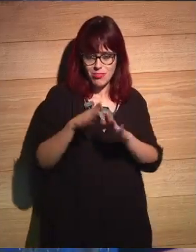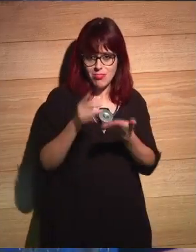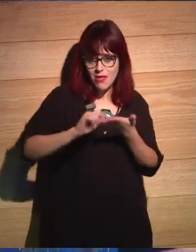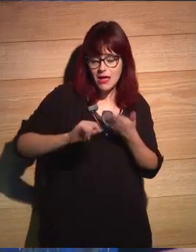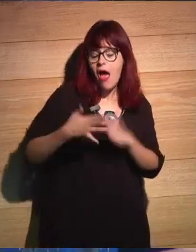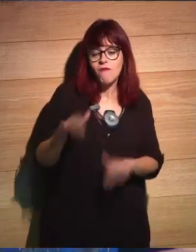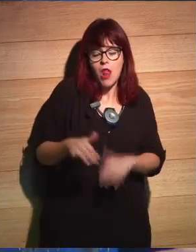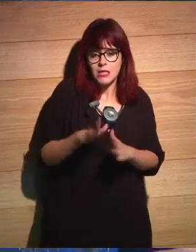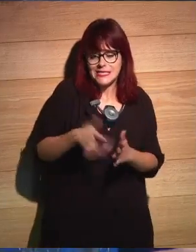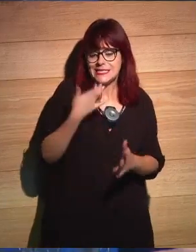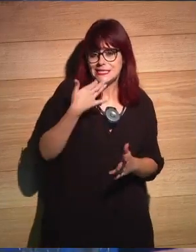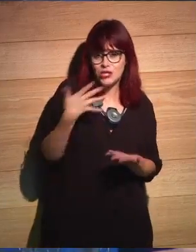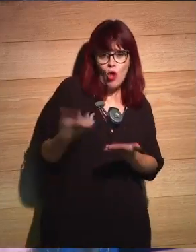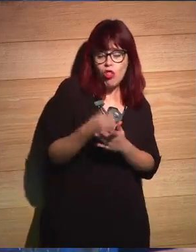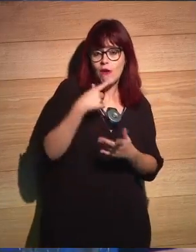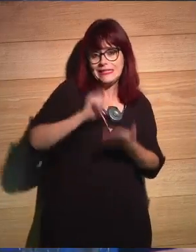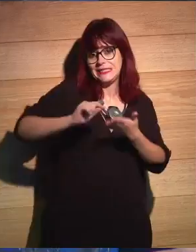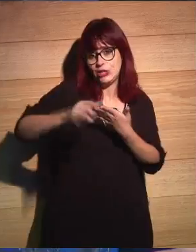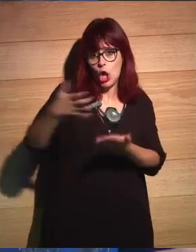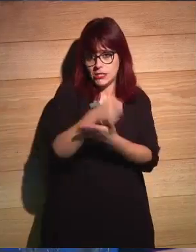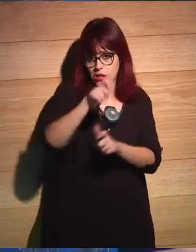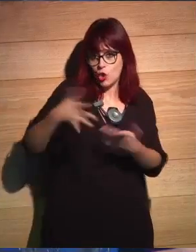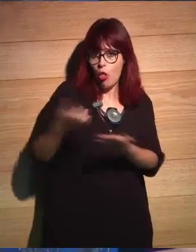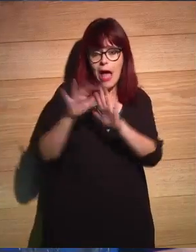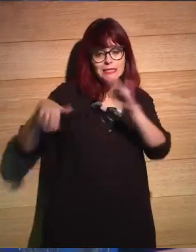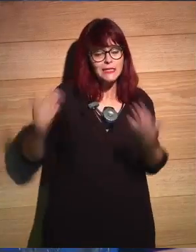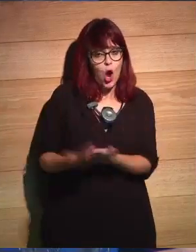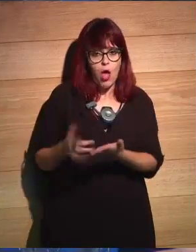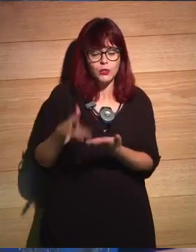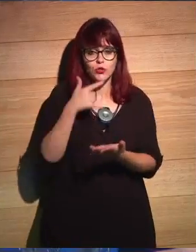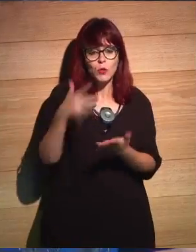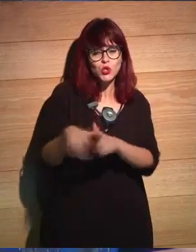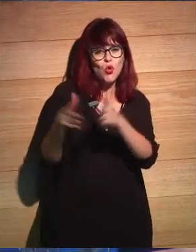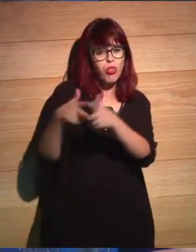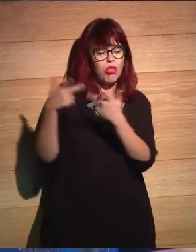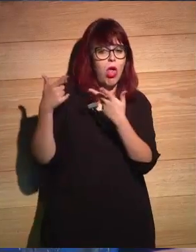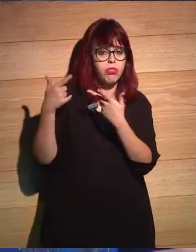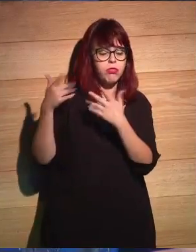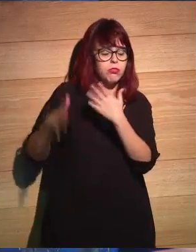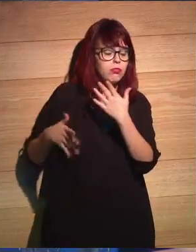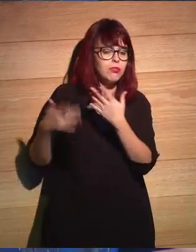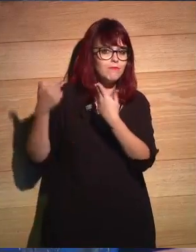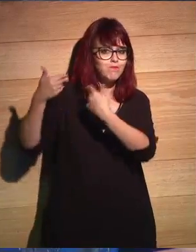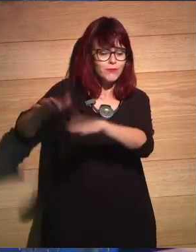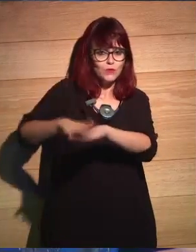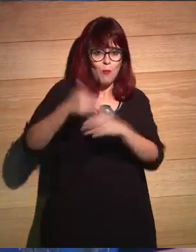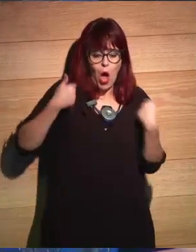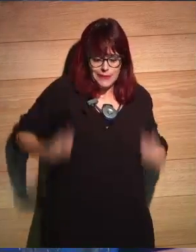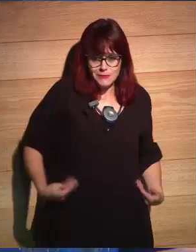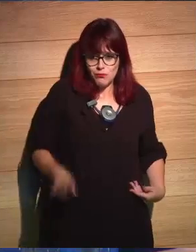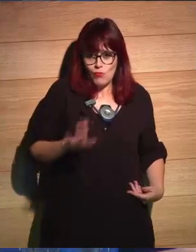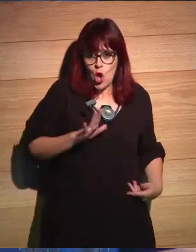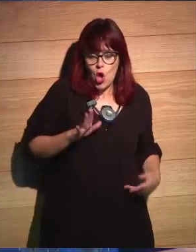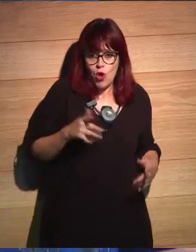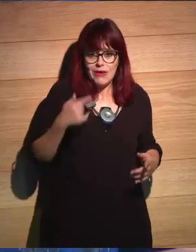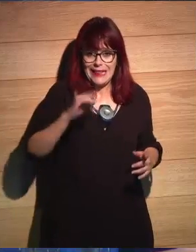if you get rid of everything and of all the writers who have existed before you,